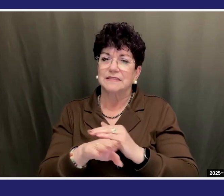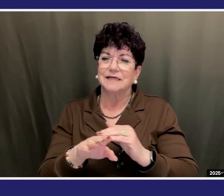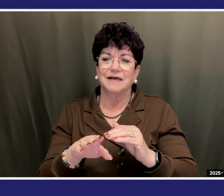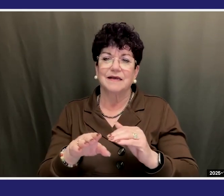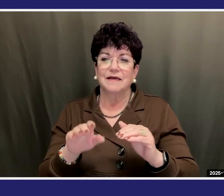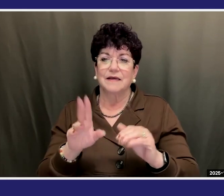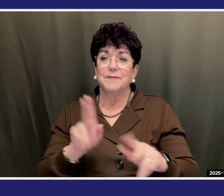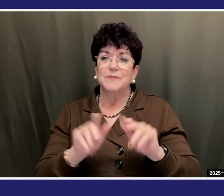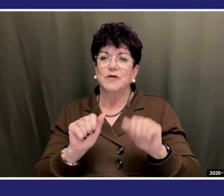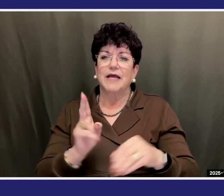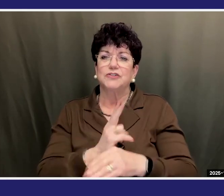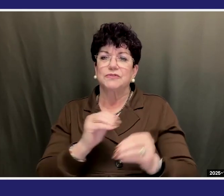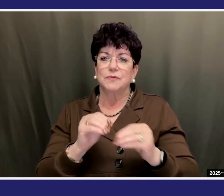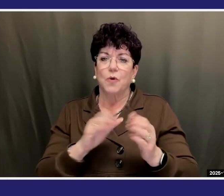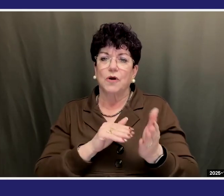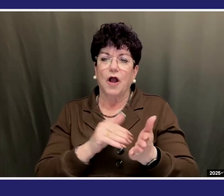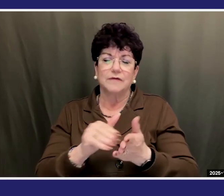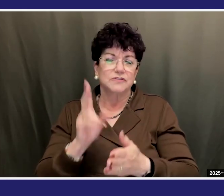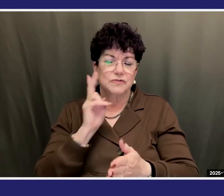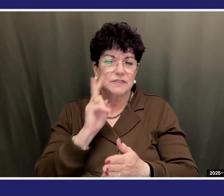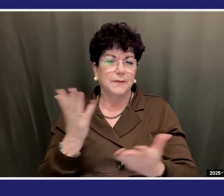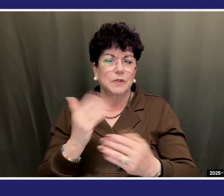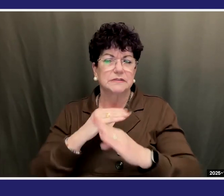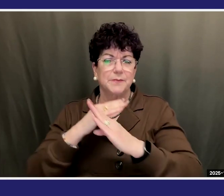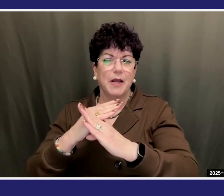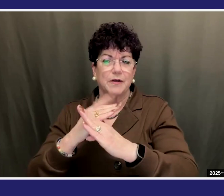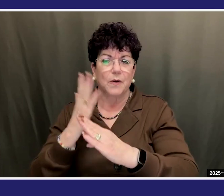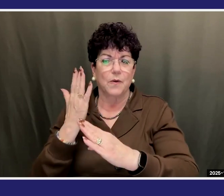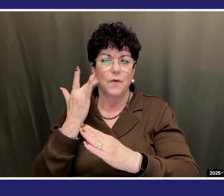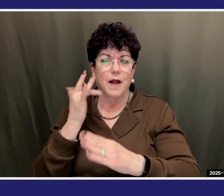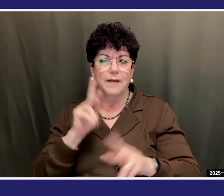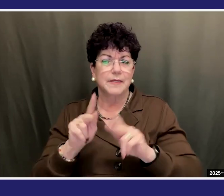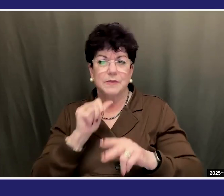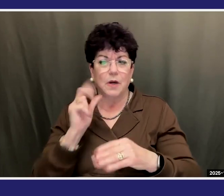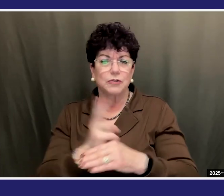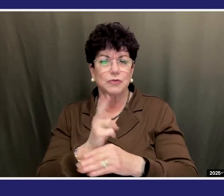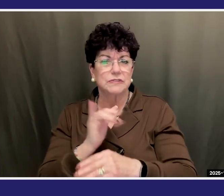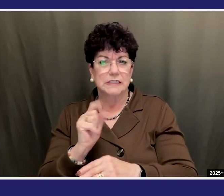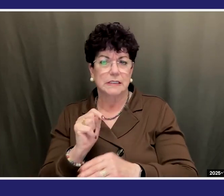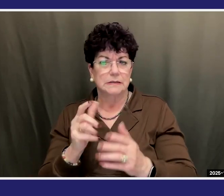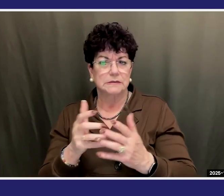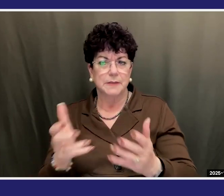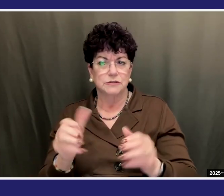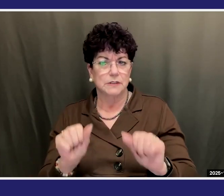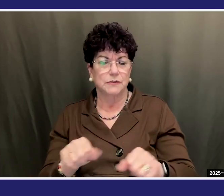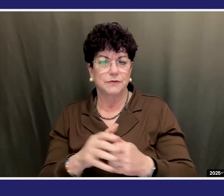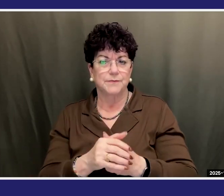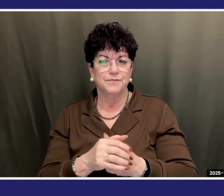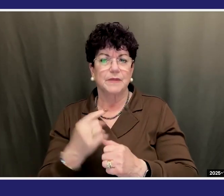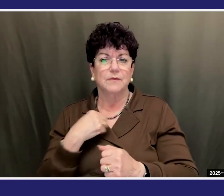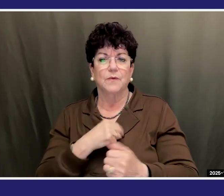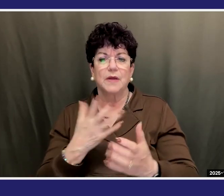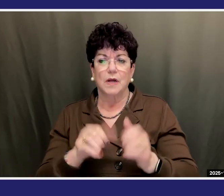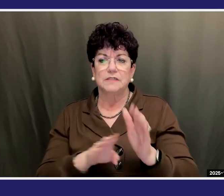more frequently. So we want to look at what the barriers are and what's preventing folks from accessing that. We want to be able to